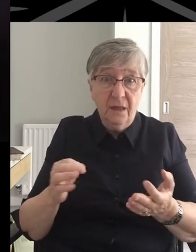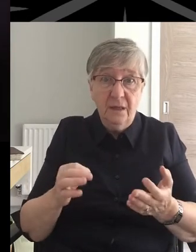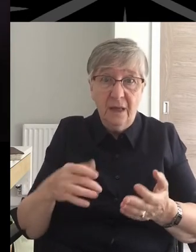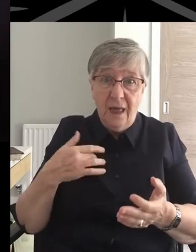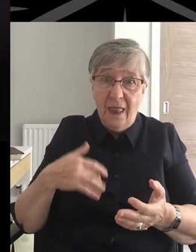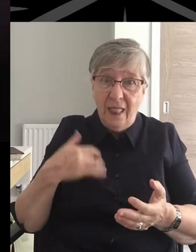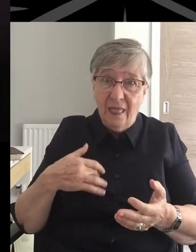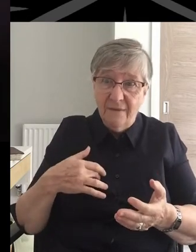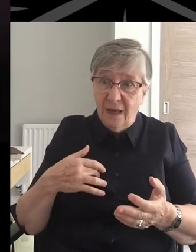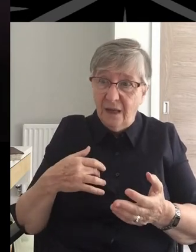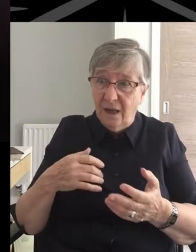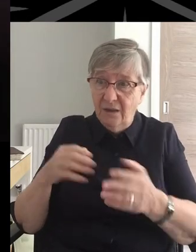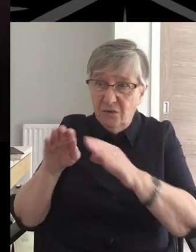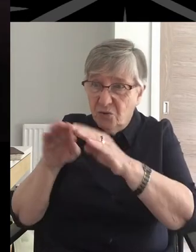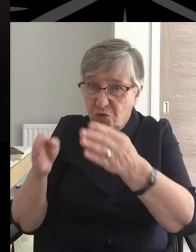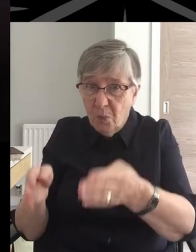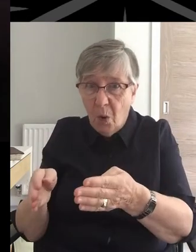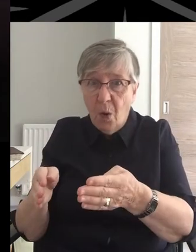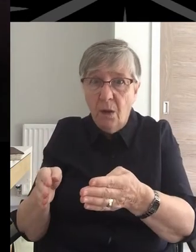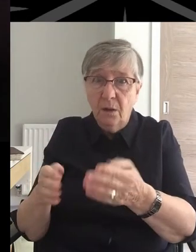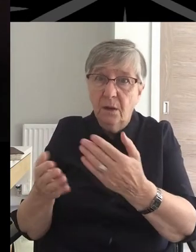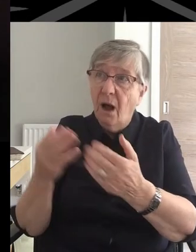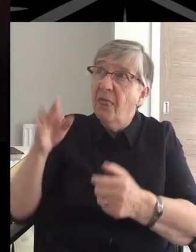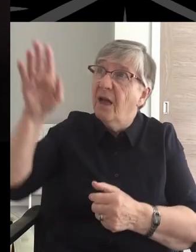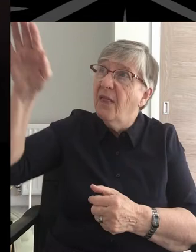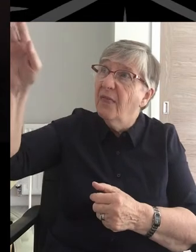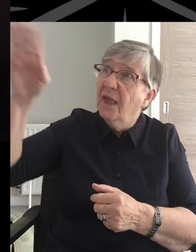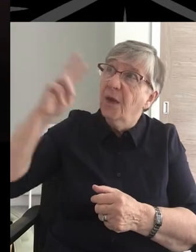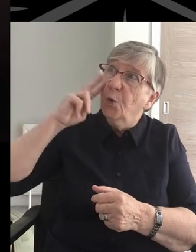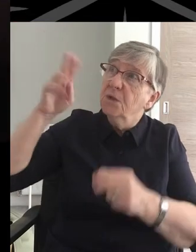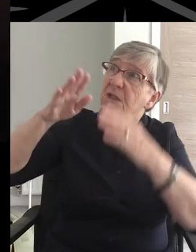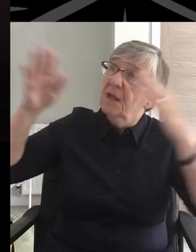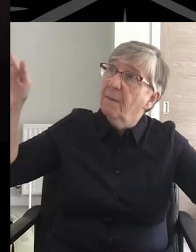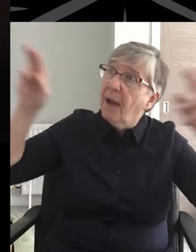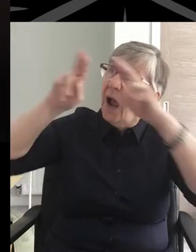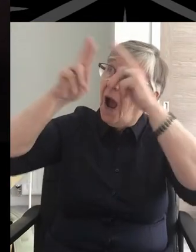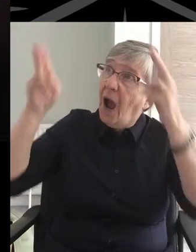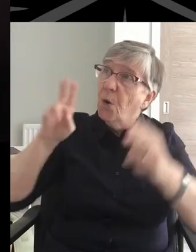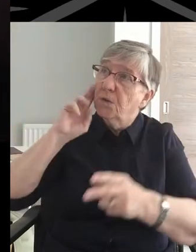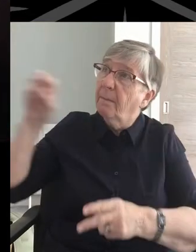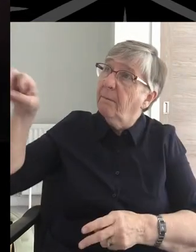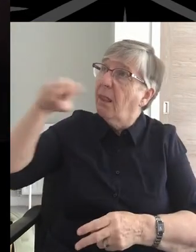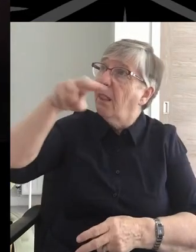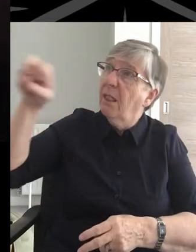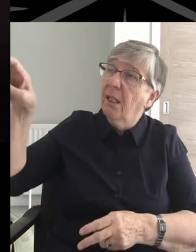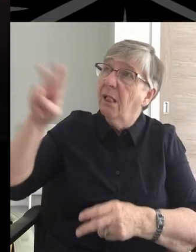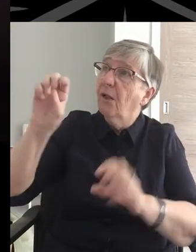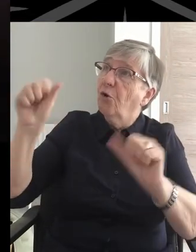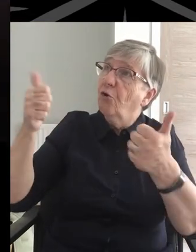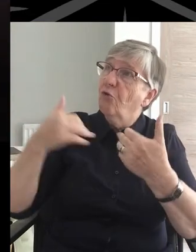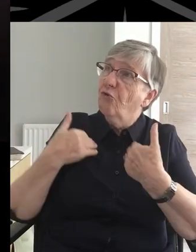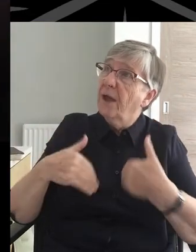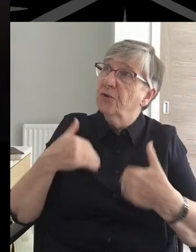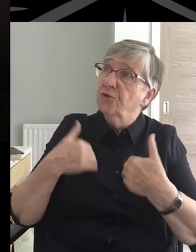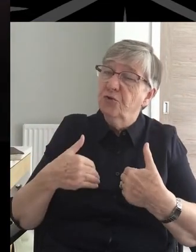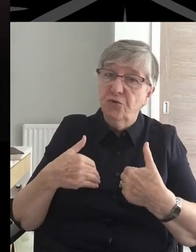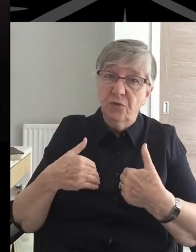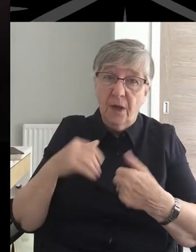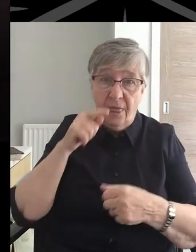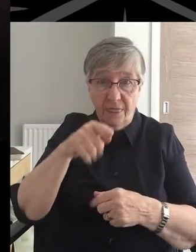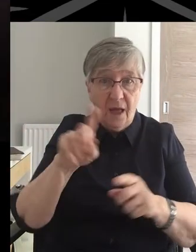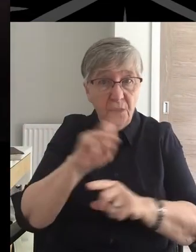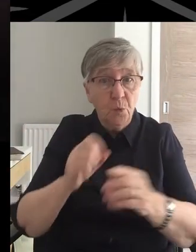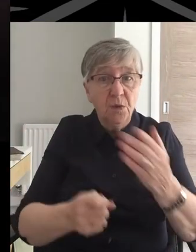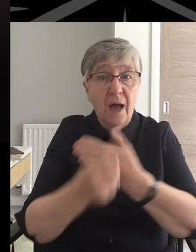in corrugated tin sheds, while up the hill there was a mansion and people coming and going with all kinds of great wealth. That's what was happening